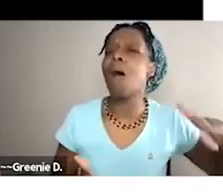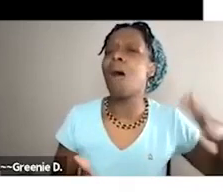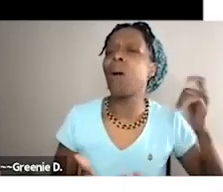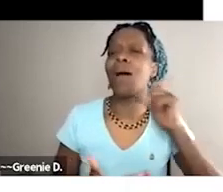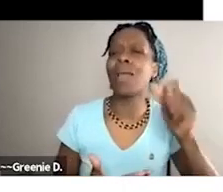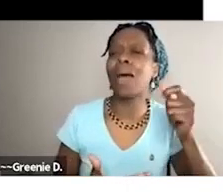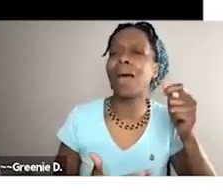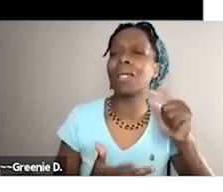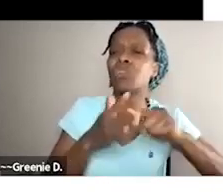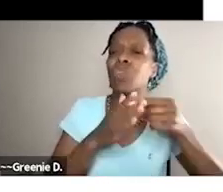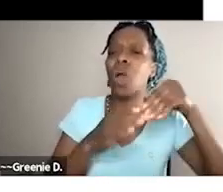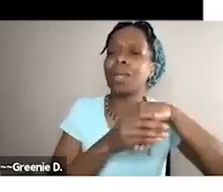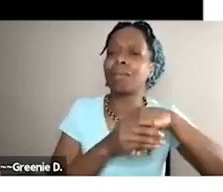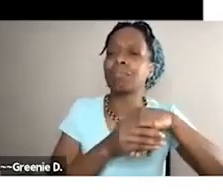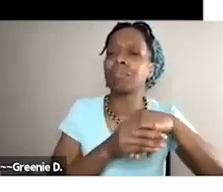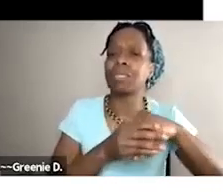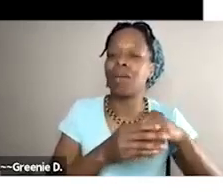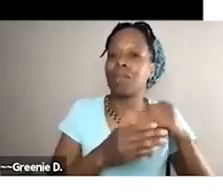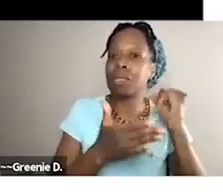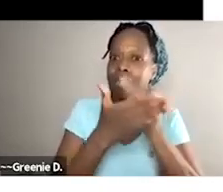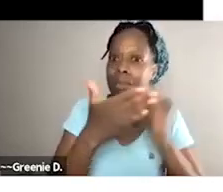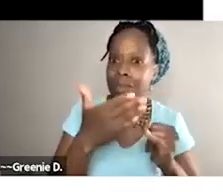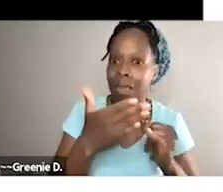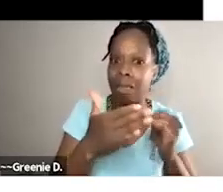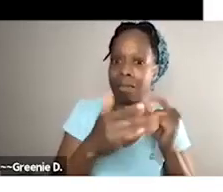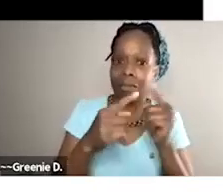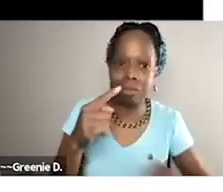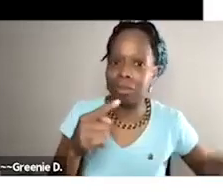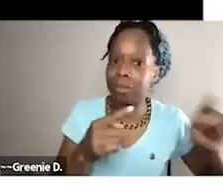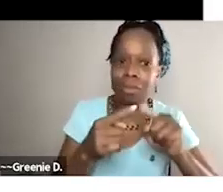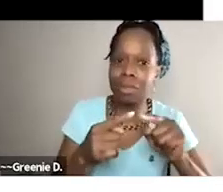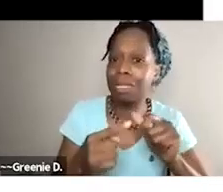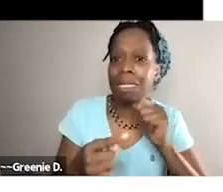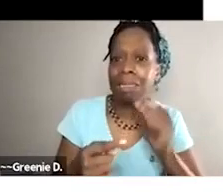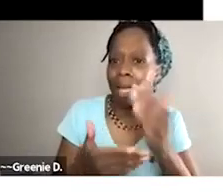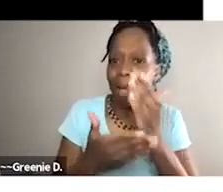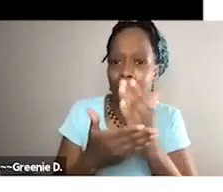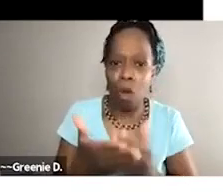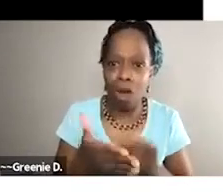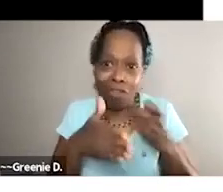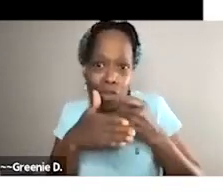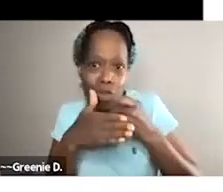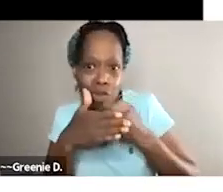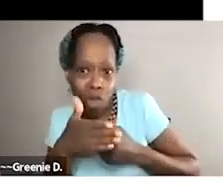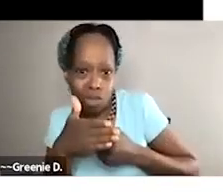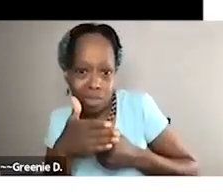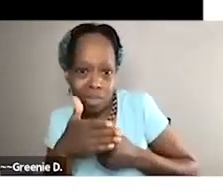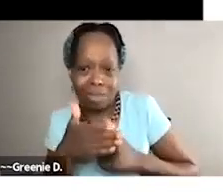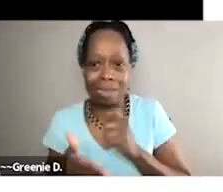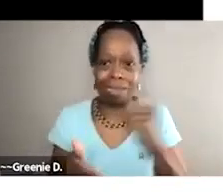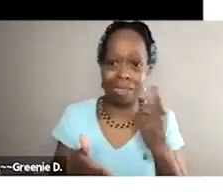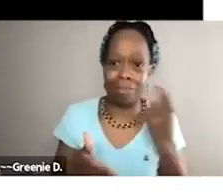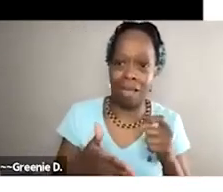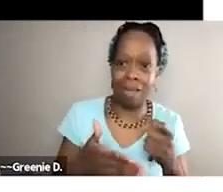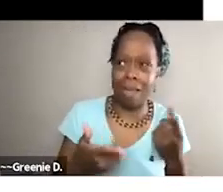cycle, and then it's not part of a cost, it's not part of something that crops up in that way, it becomes part of